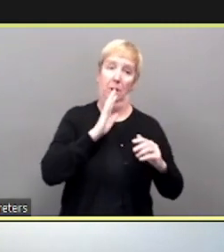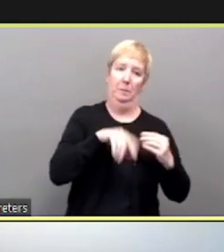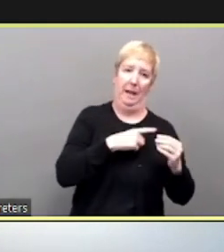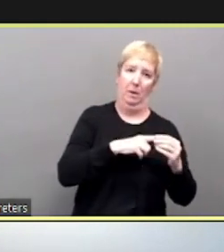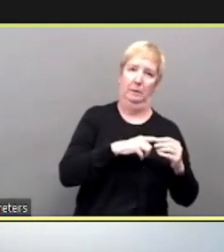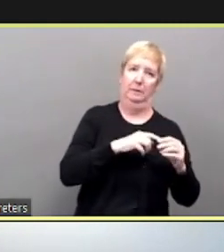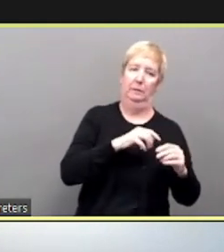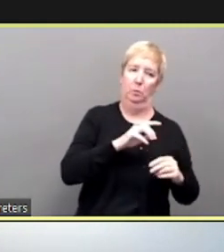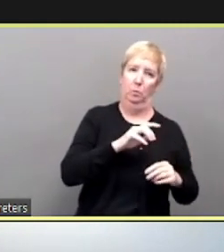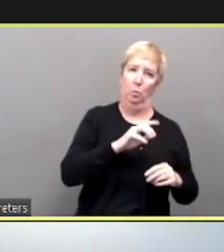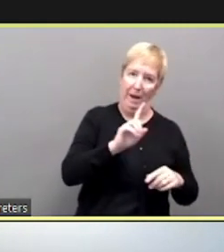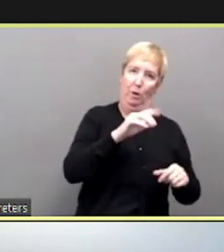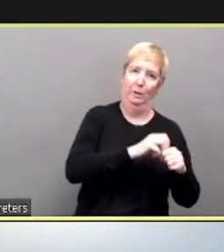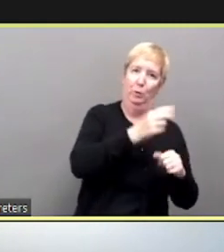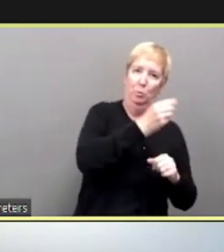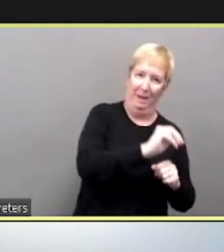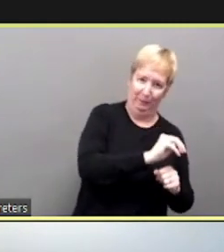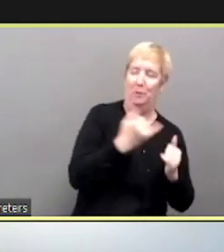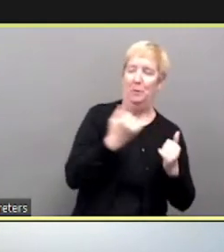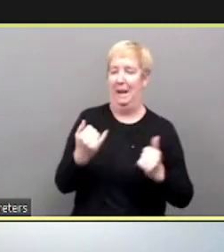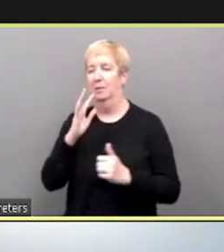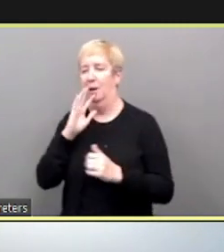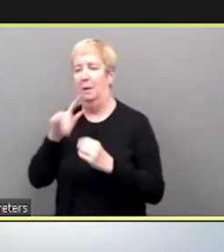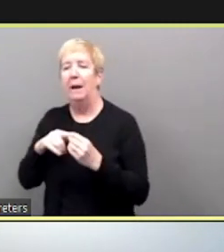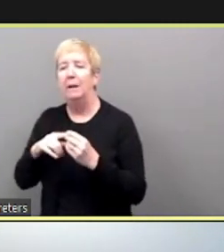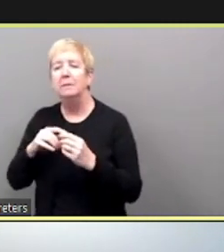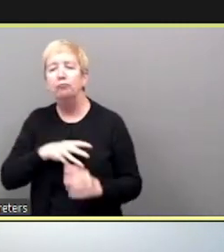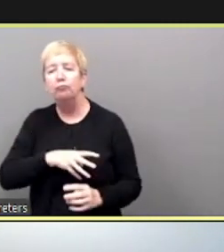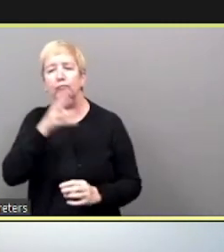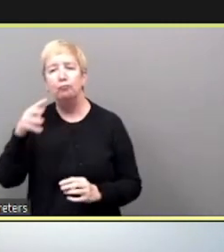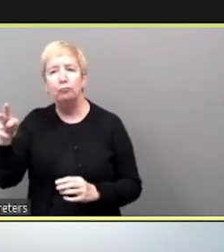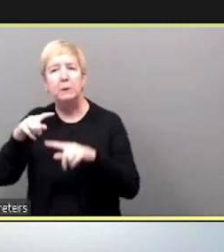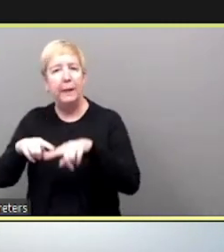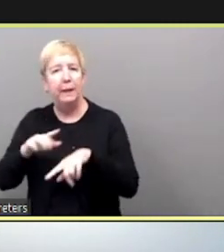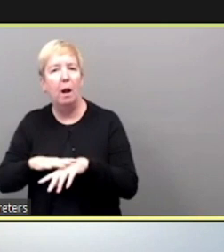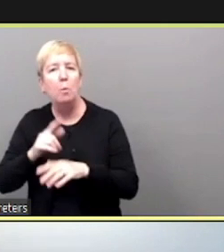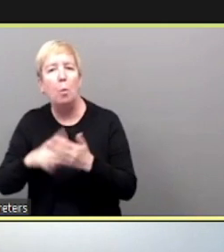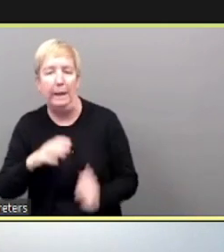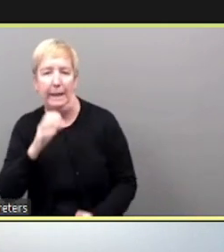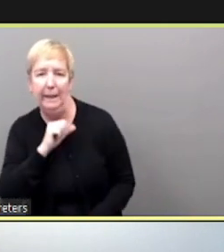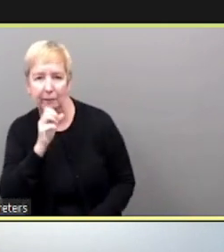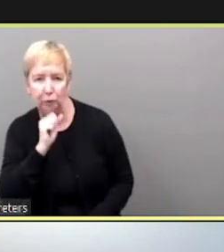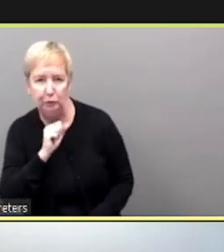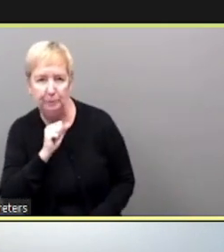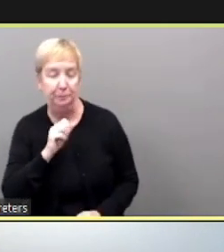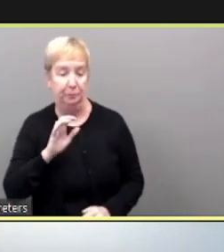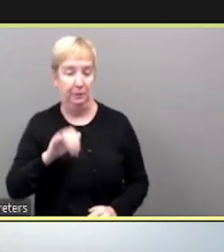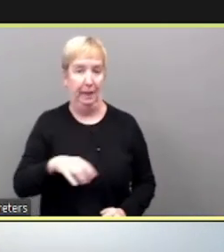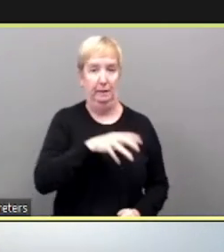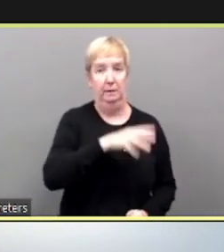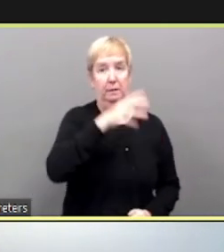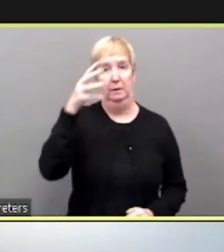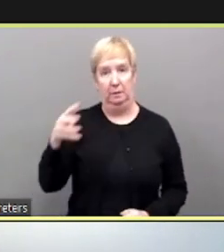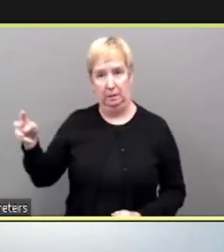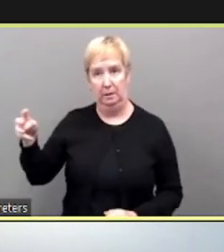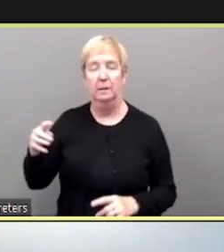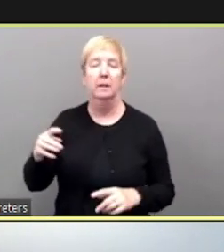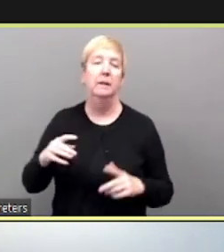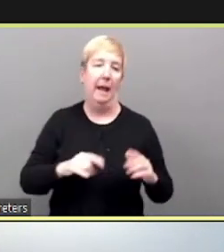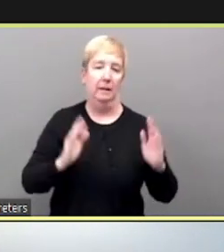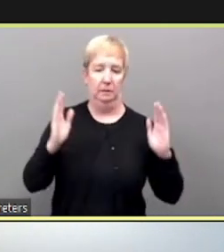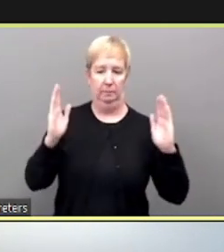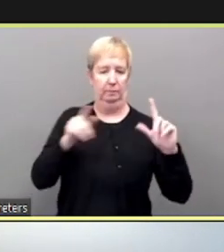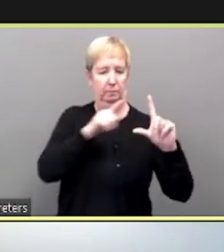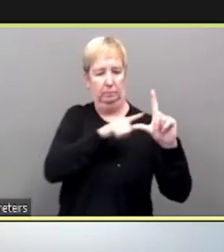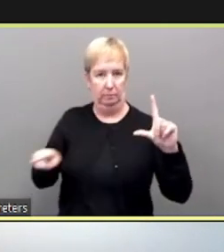by age. And you're also familiar with this slide. And again, these are case rates that are plotted out by time. And